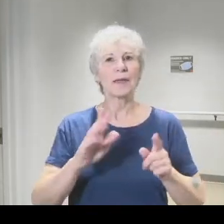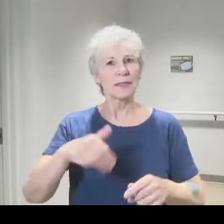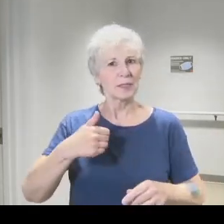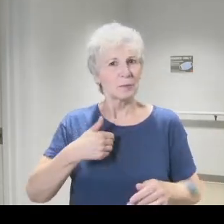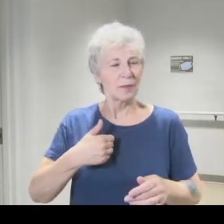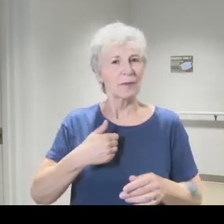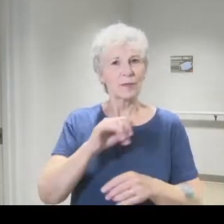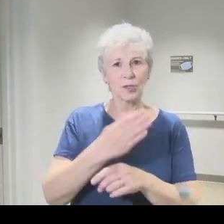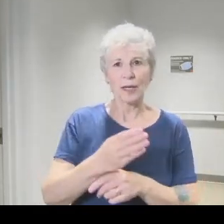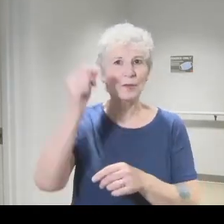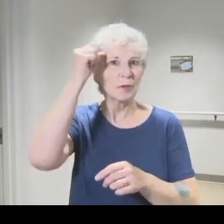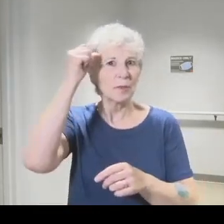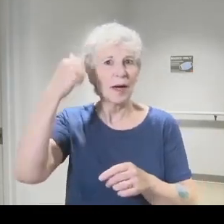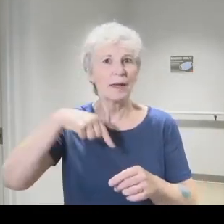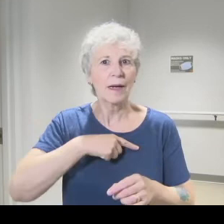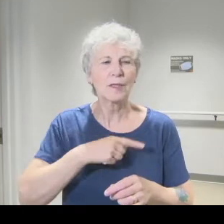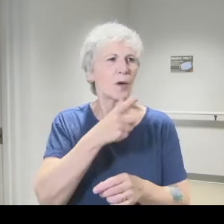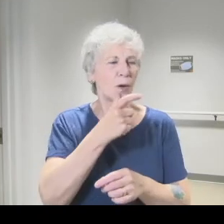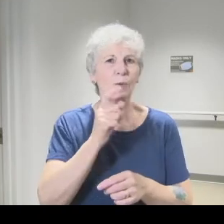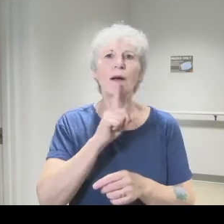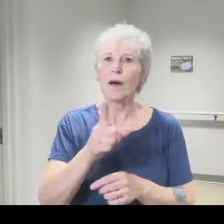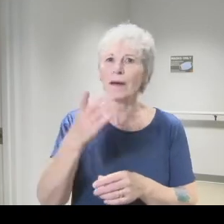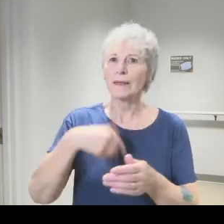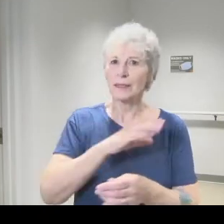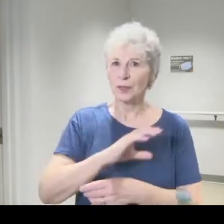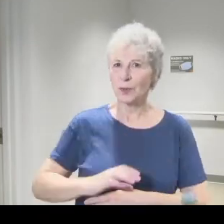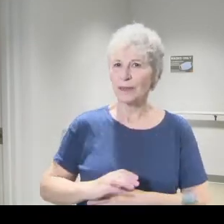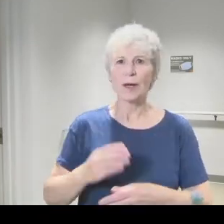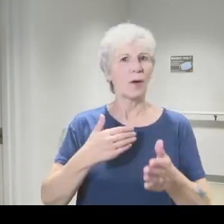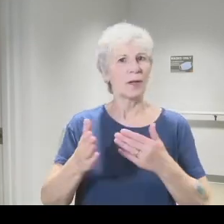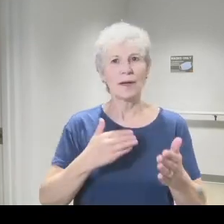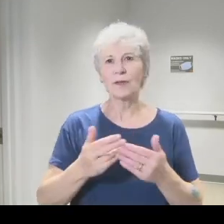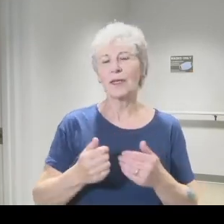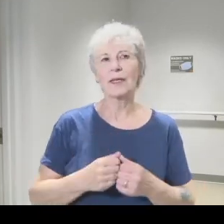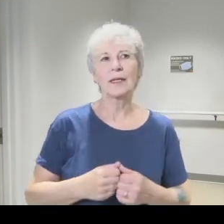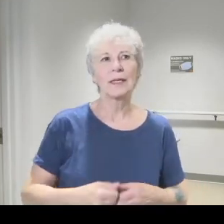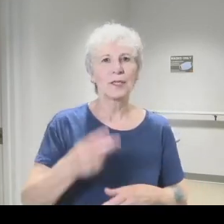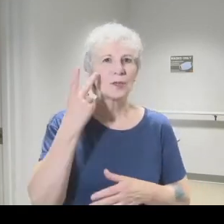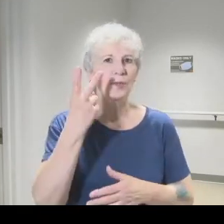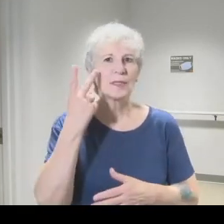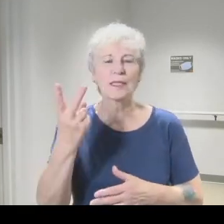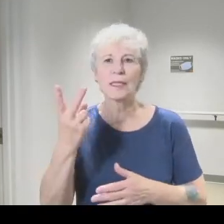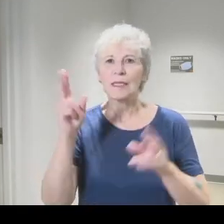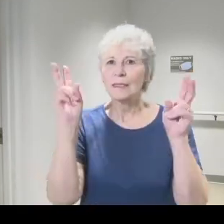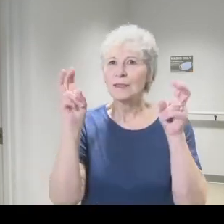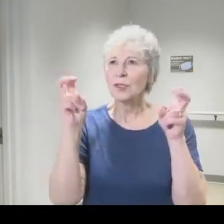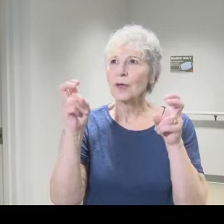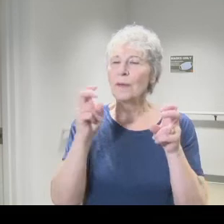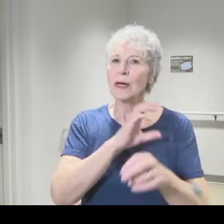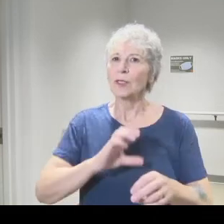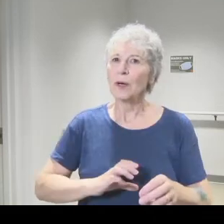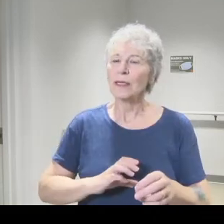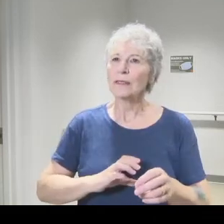remind us who we are in Christ. Whenever you see this term, the Christ dwelling in us, or